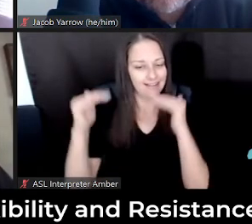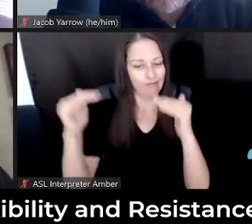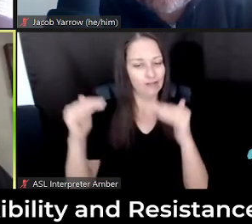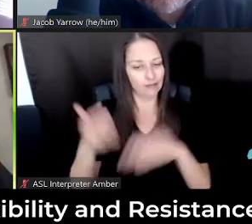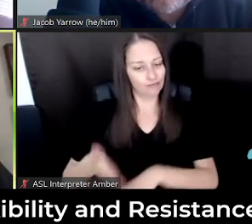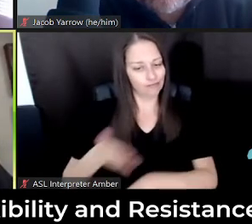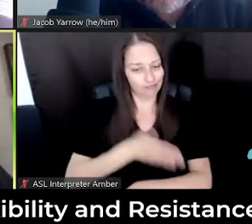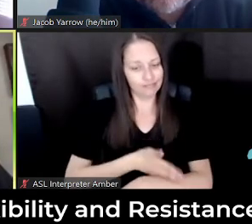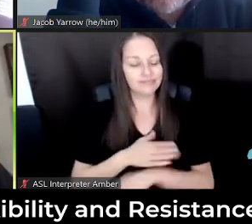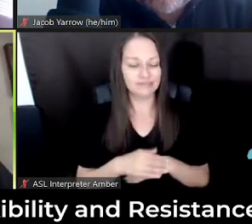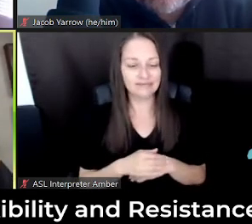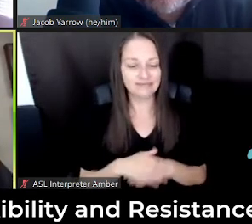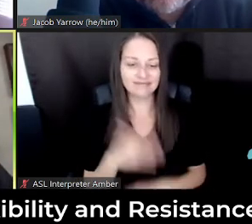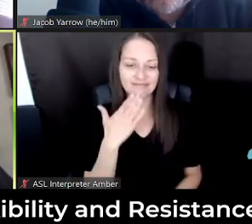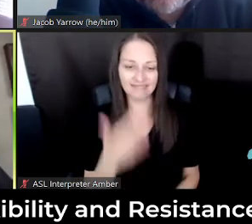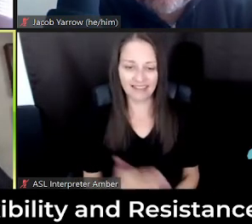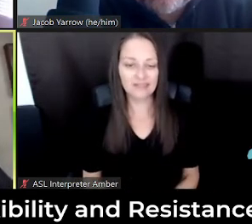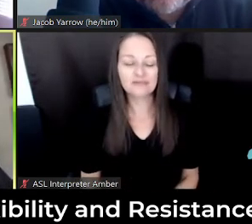Thank you.